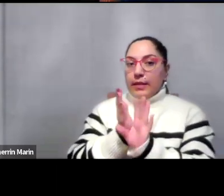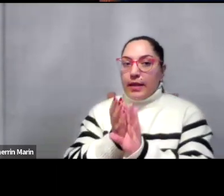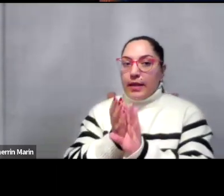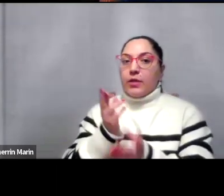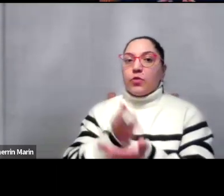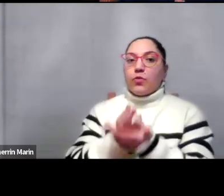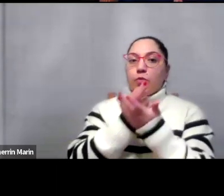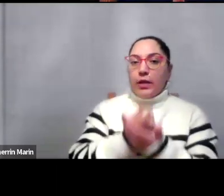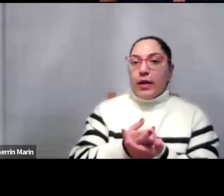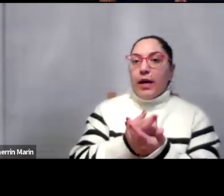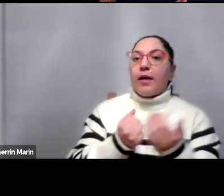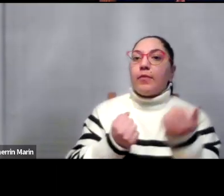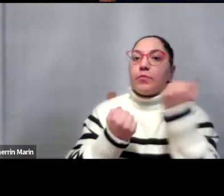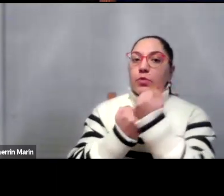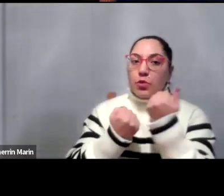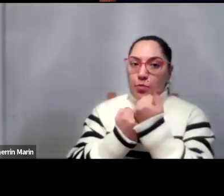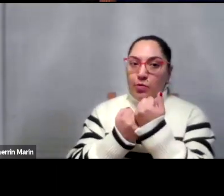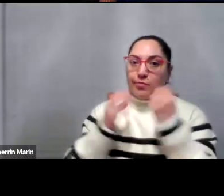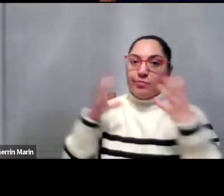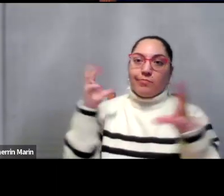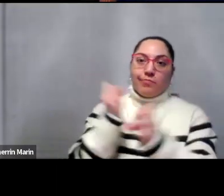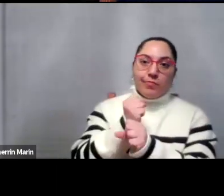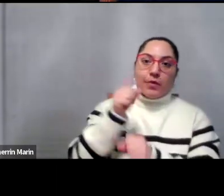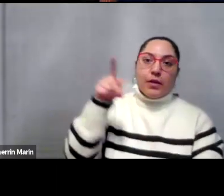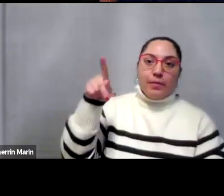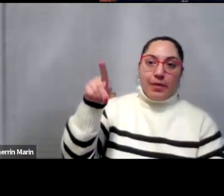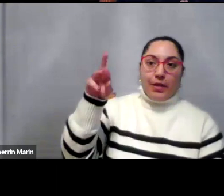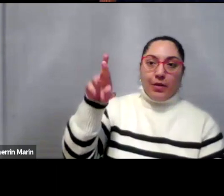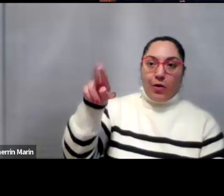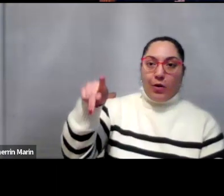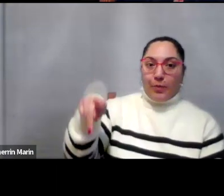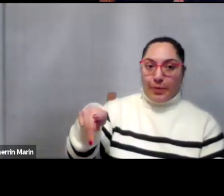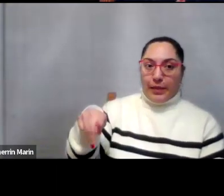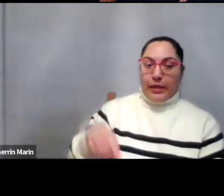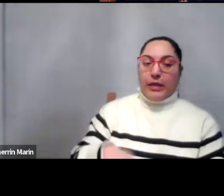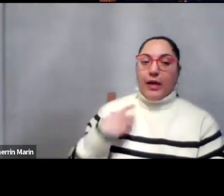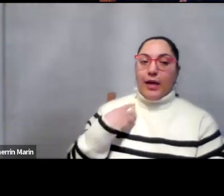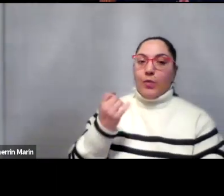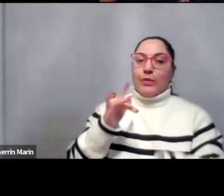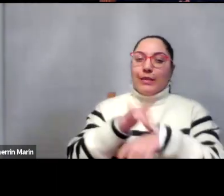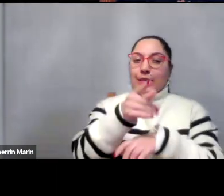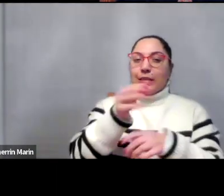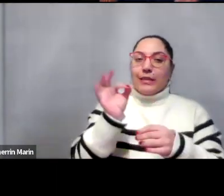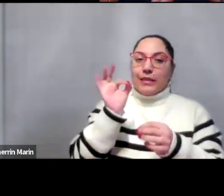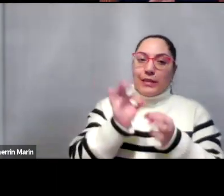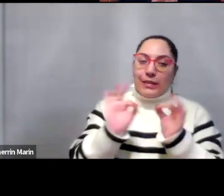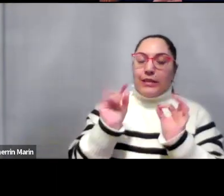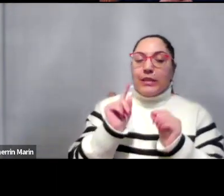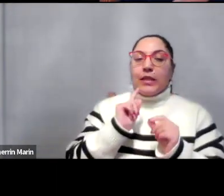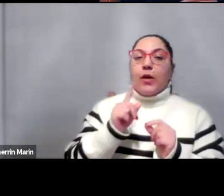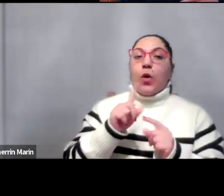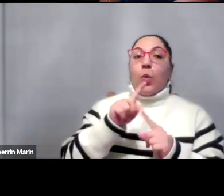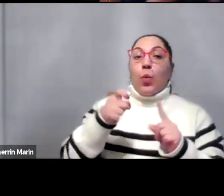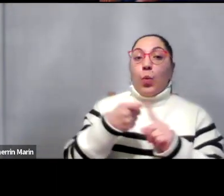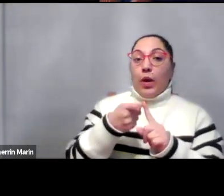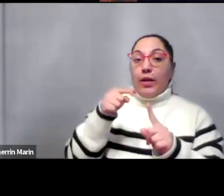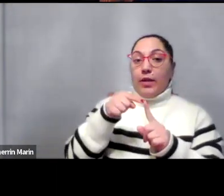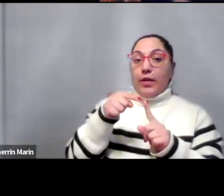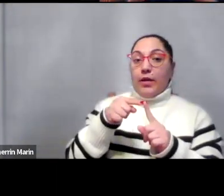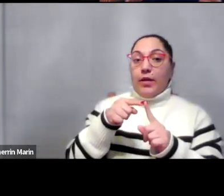on that briefly as well, because once individuals